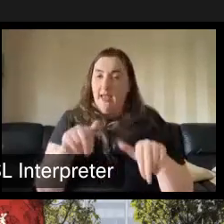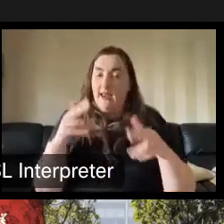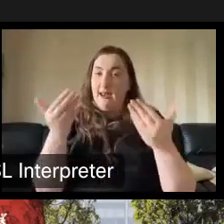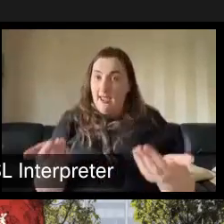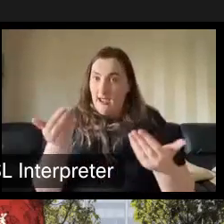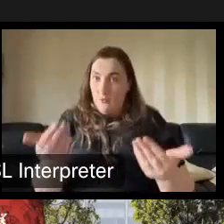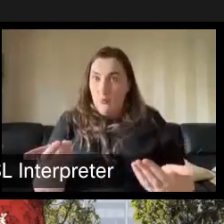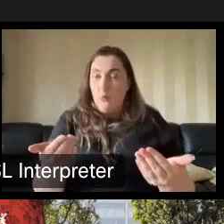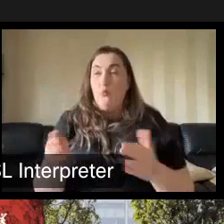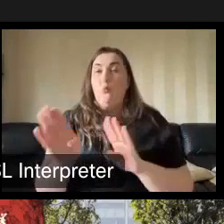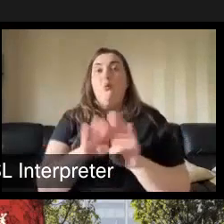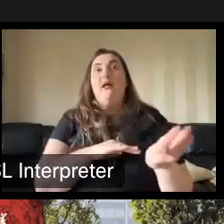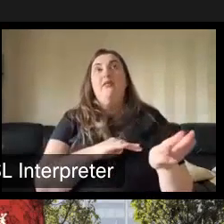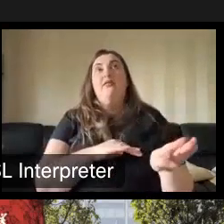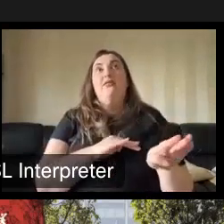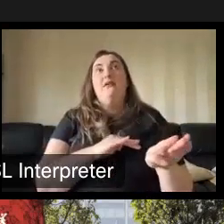can now